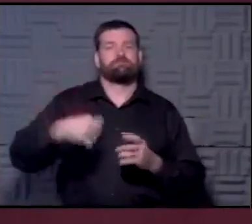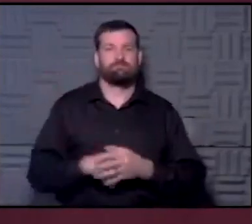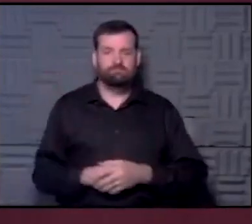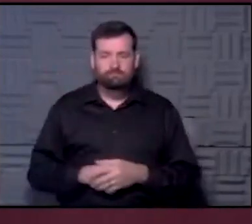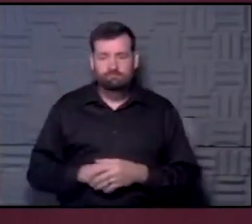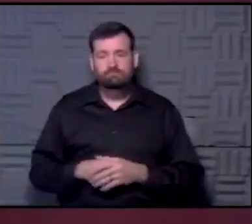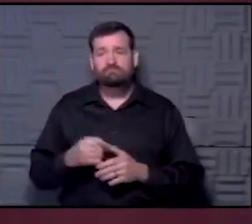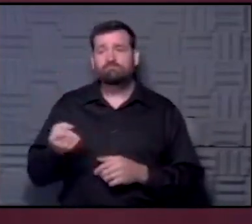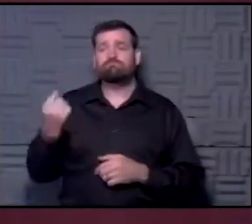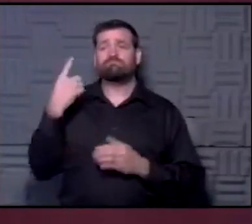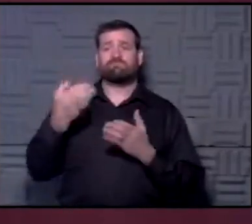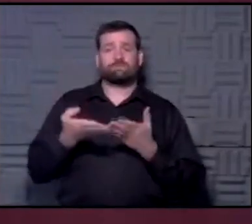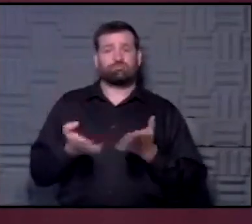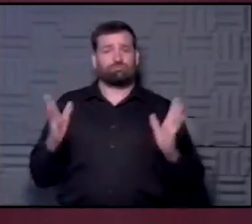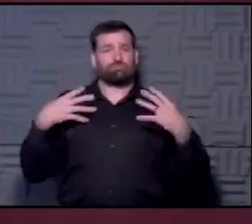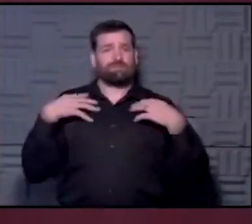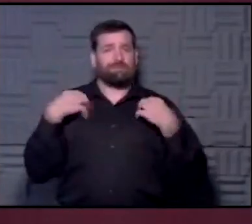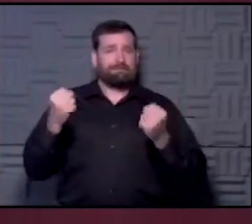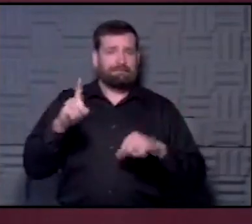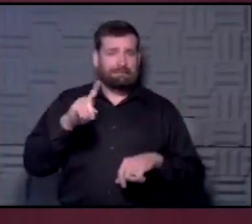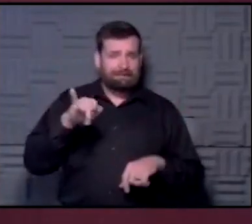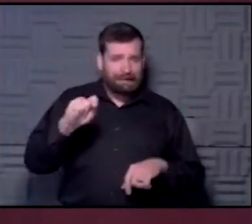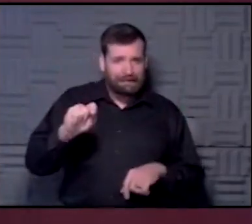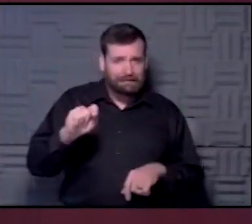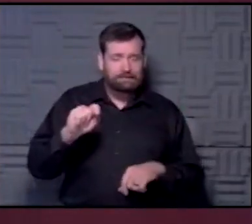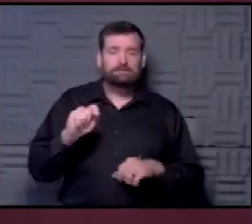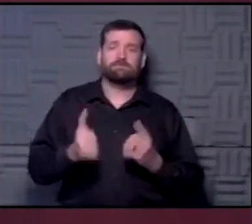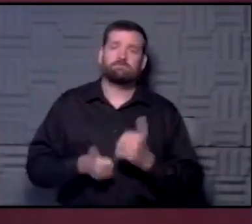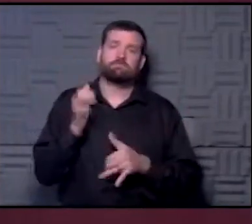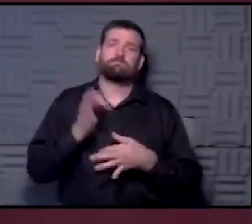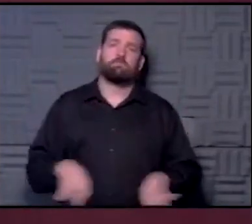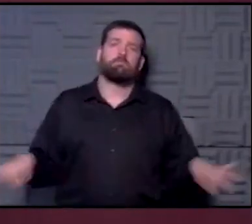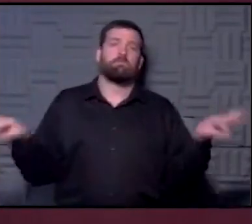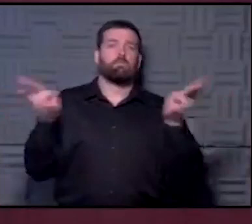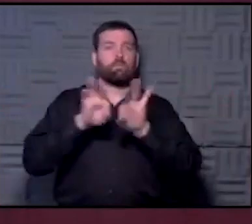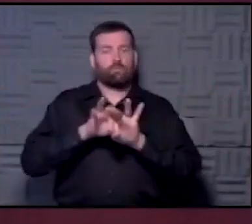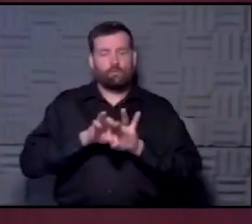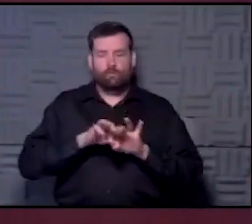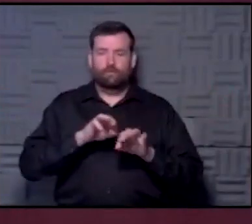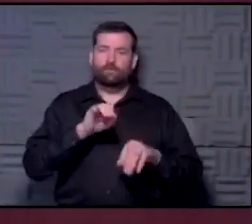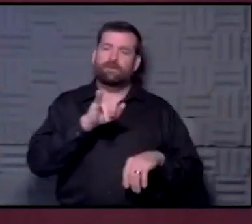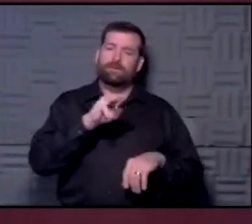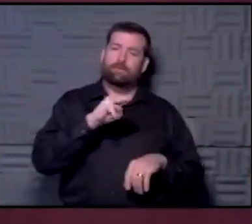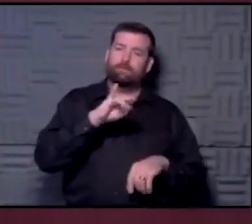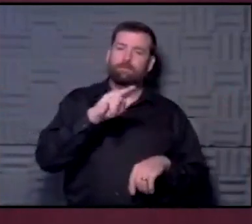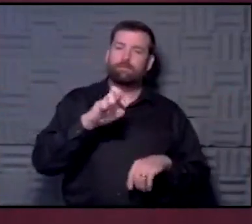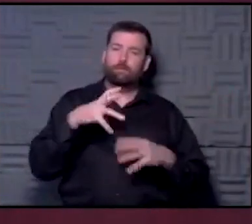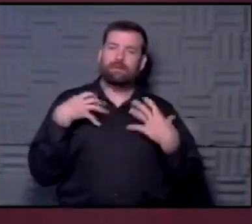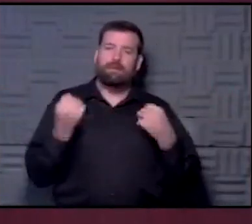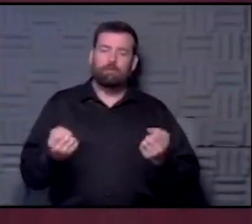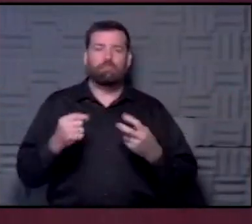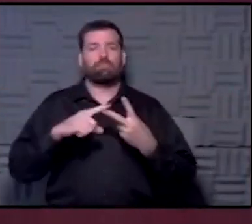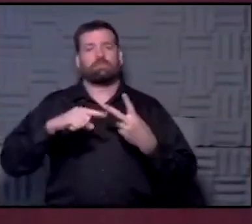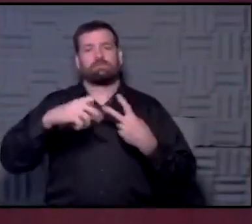definitely understanding a general healthy diet is going to be the key focus in everything we talk about today: immune health, stress,